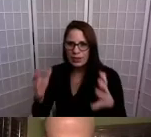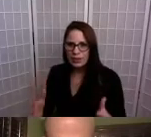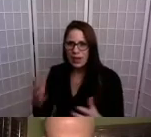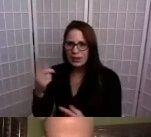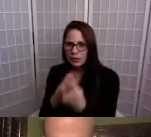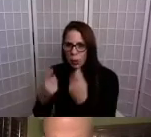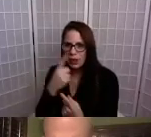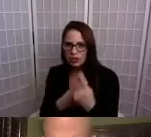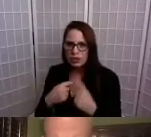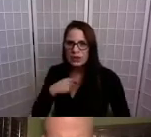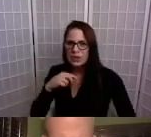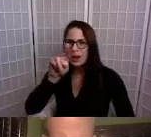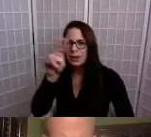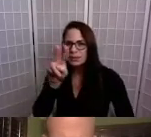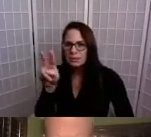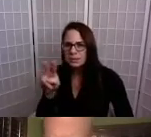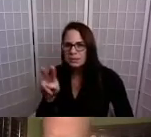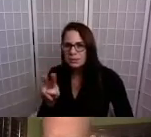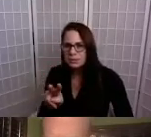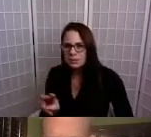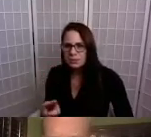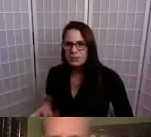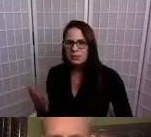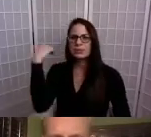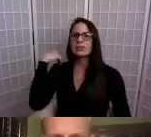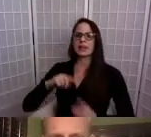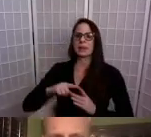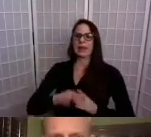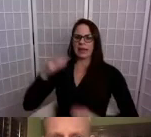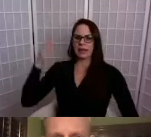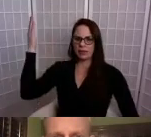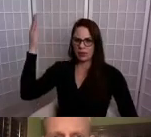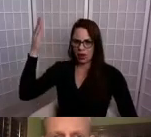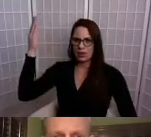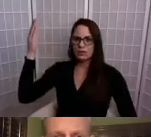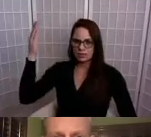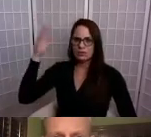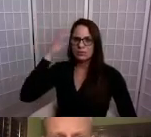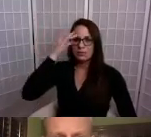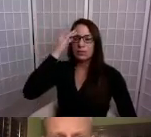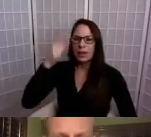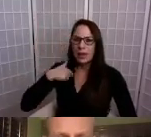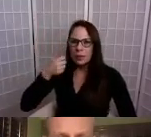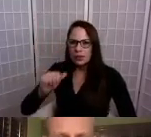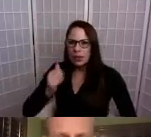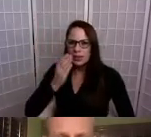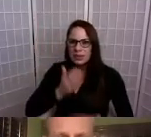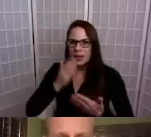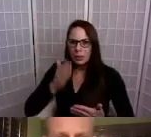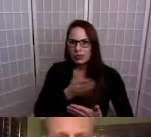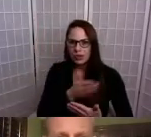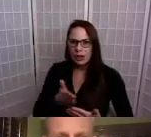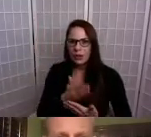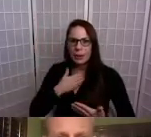questions, and I perused the questions at the beginning of the talk. I'm going to try to stop sharing my screen here.